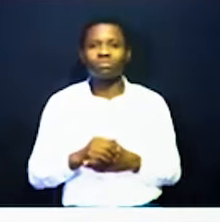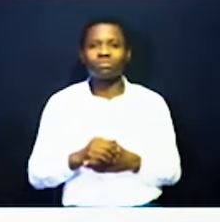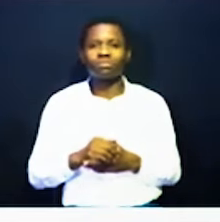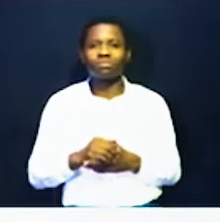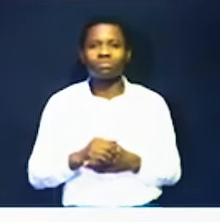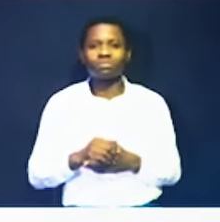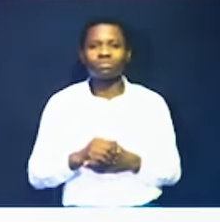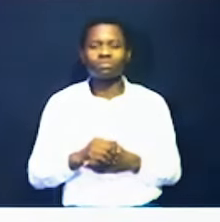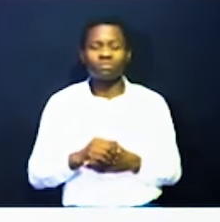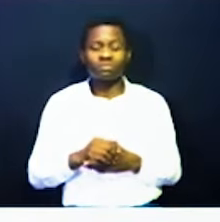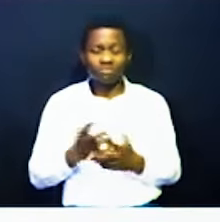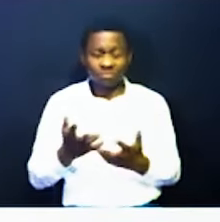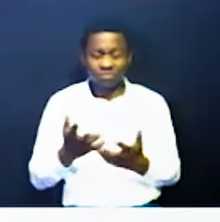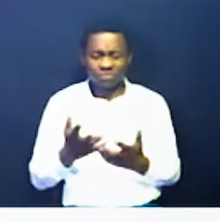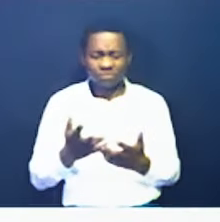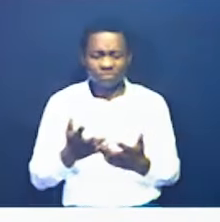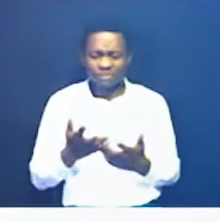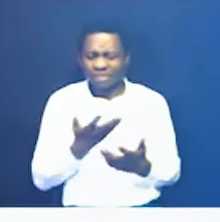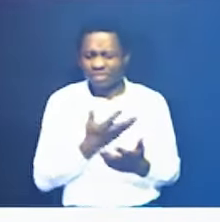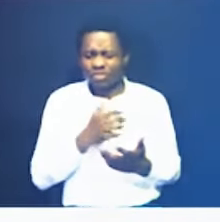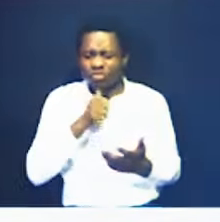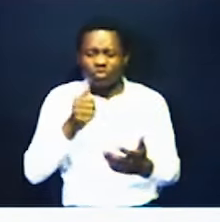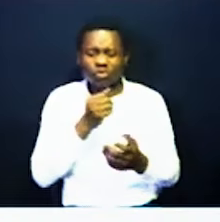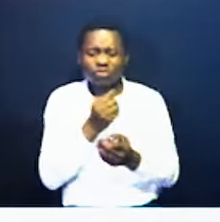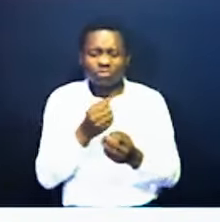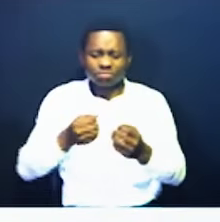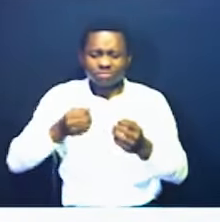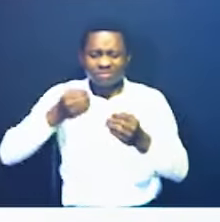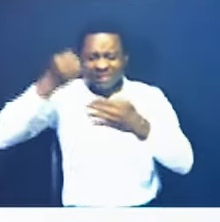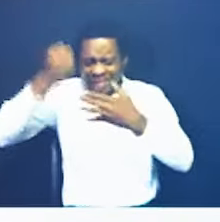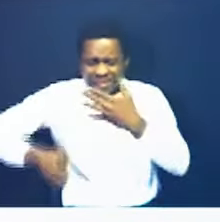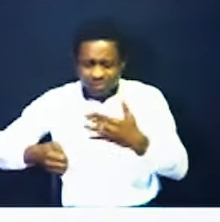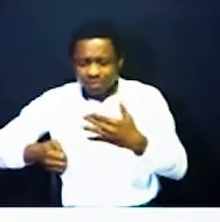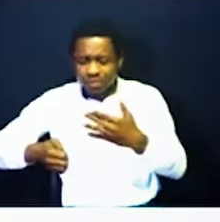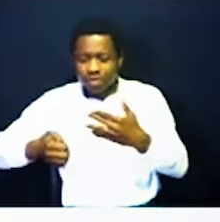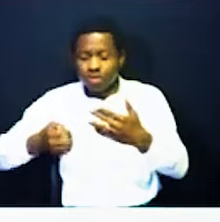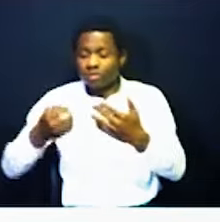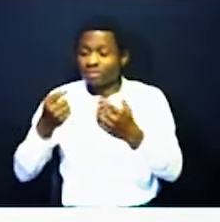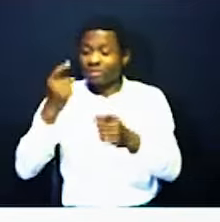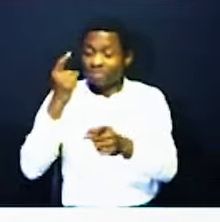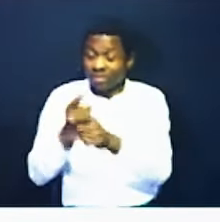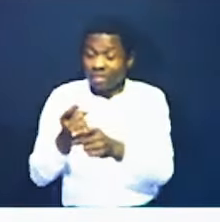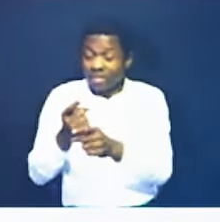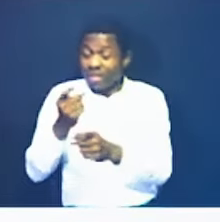the referee, the Lord Jesus Christ, blows his whistle.